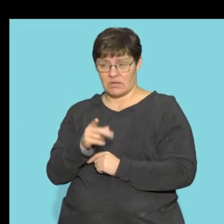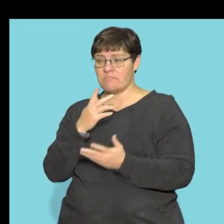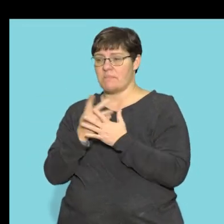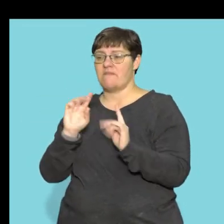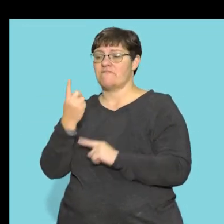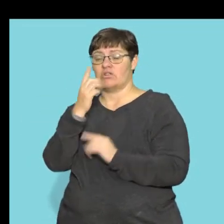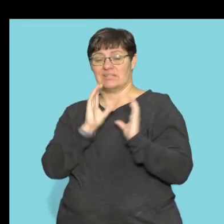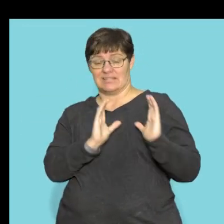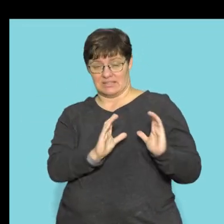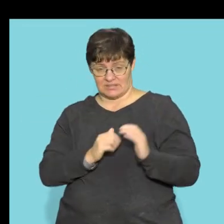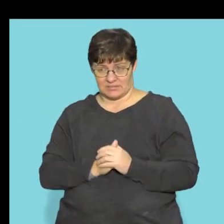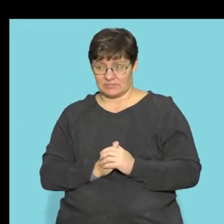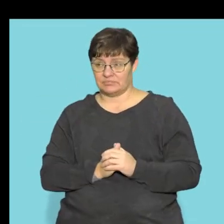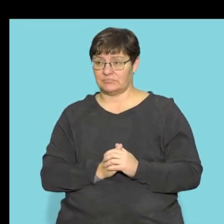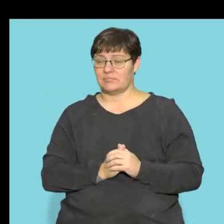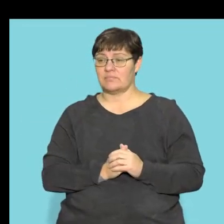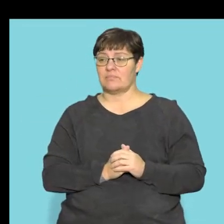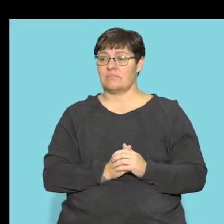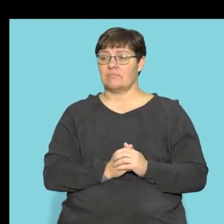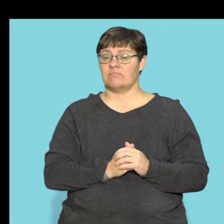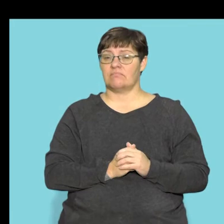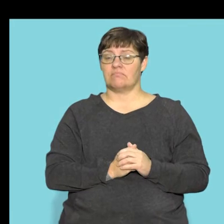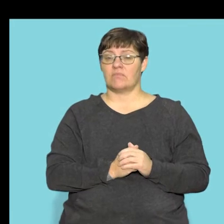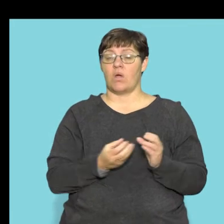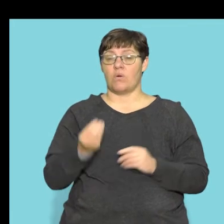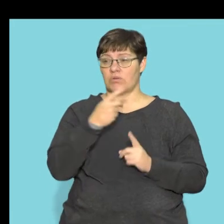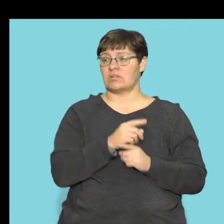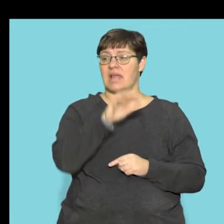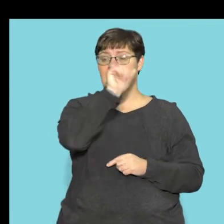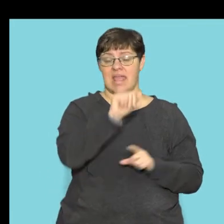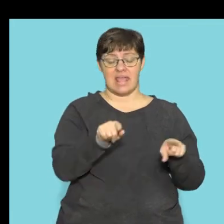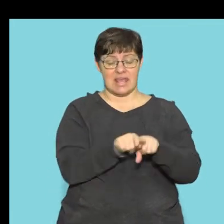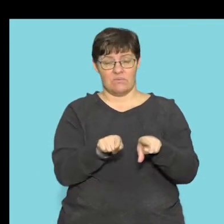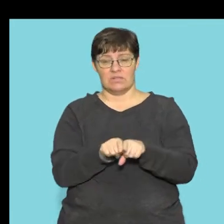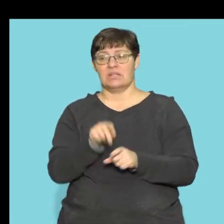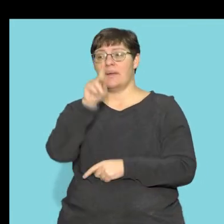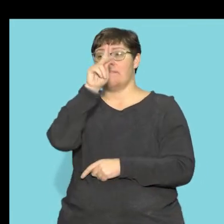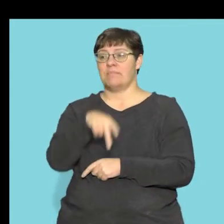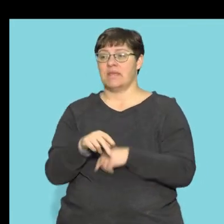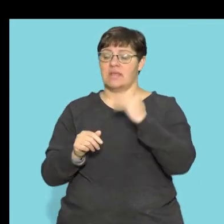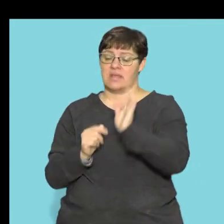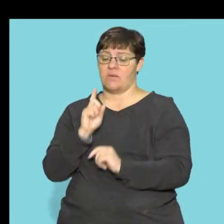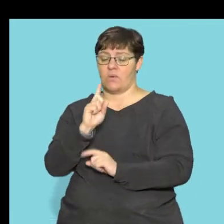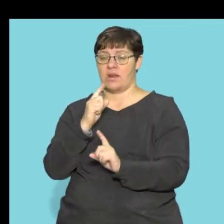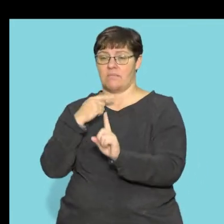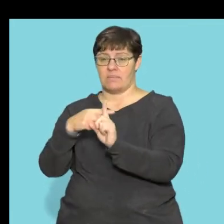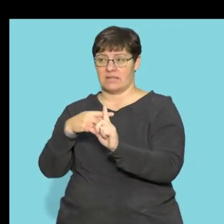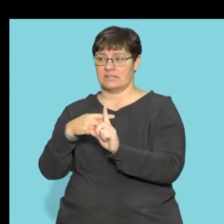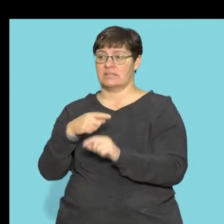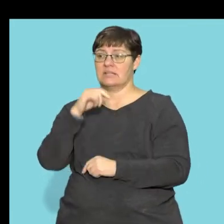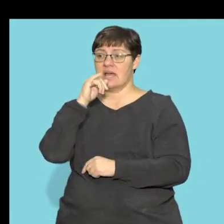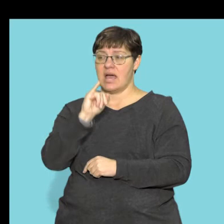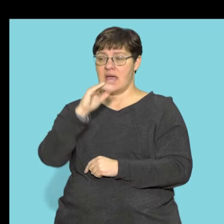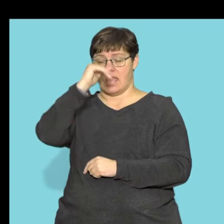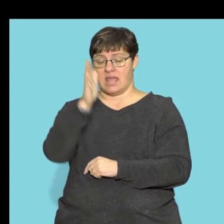to calculate the first part of this. So compound interest will be A is equals to P into 1 plus